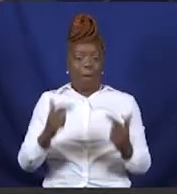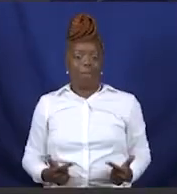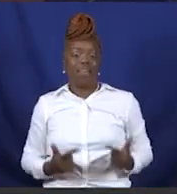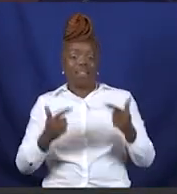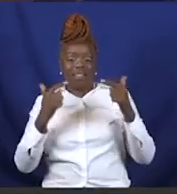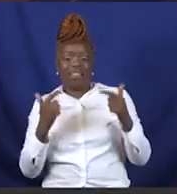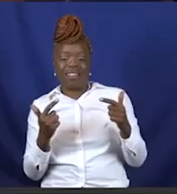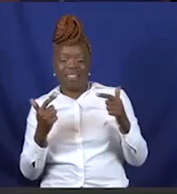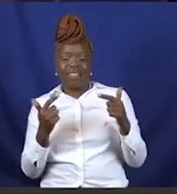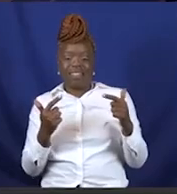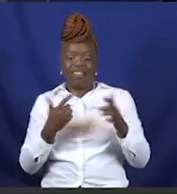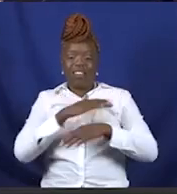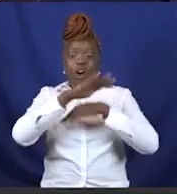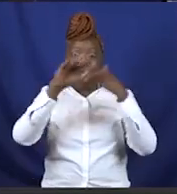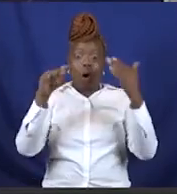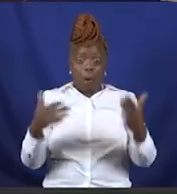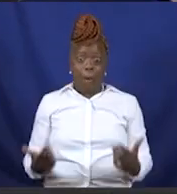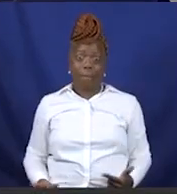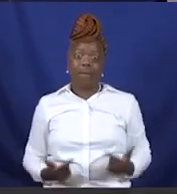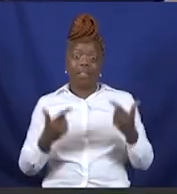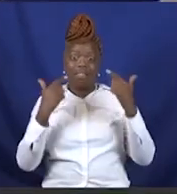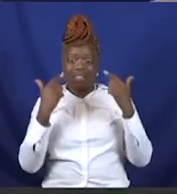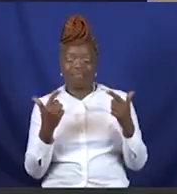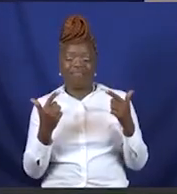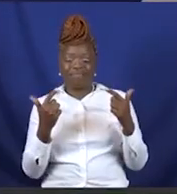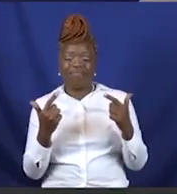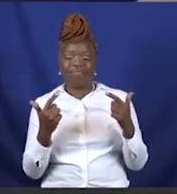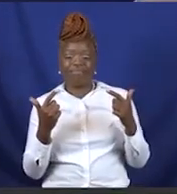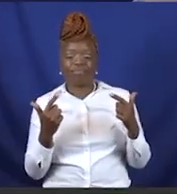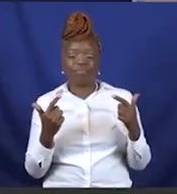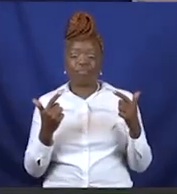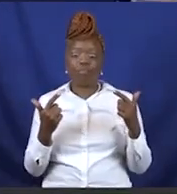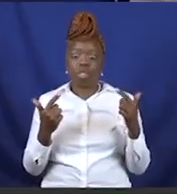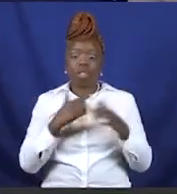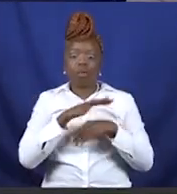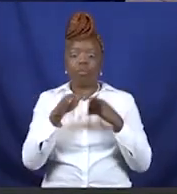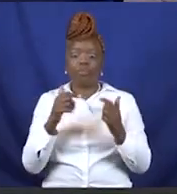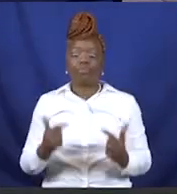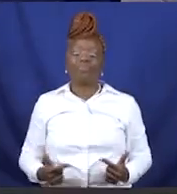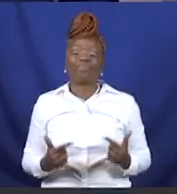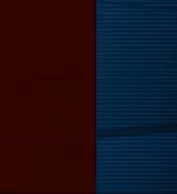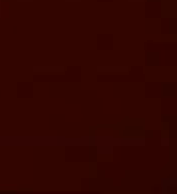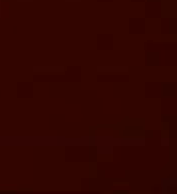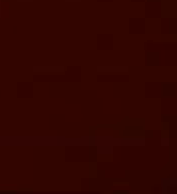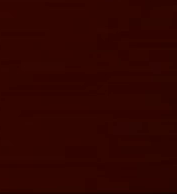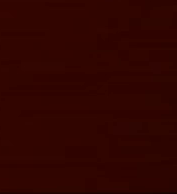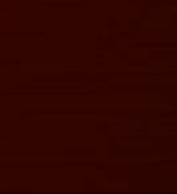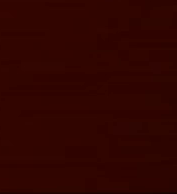the day long. All the day long.